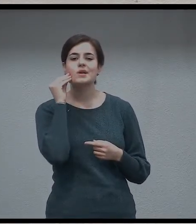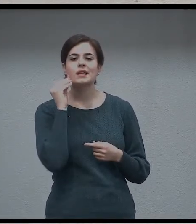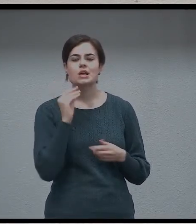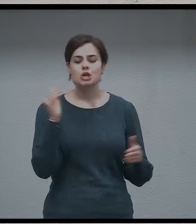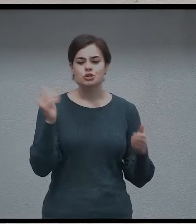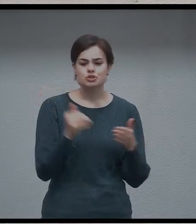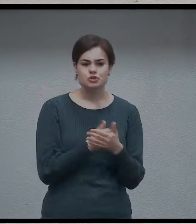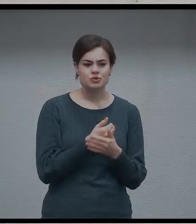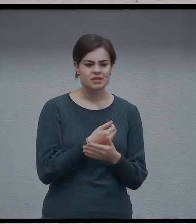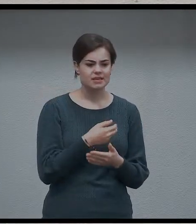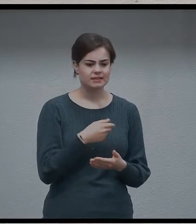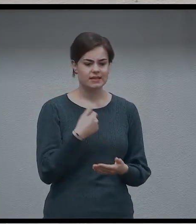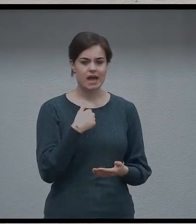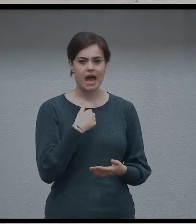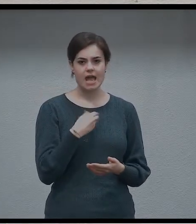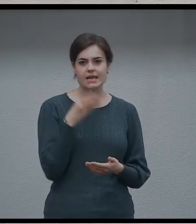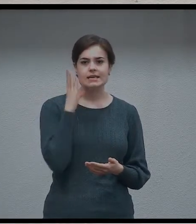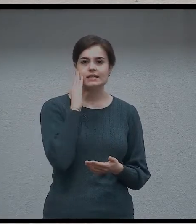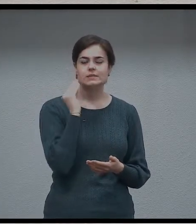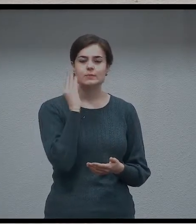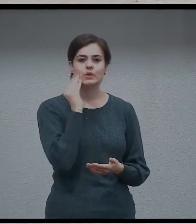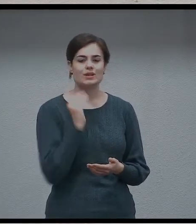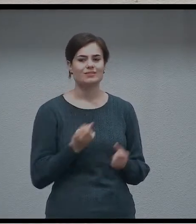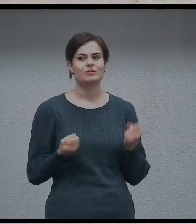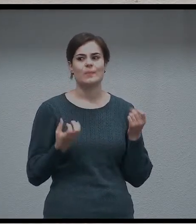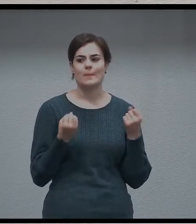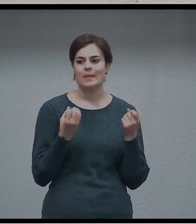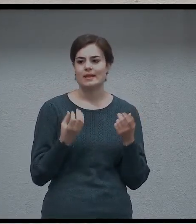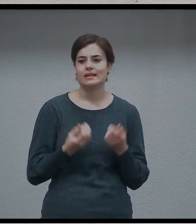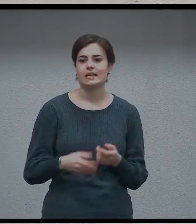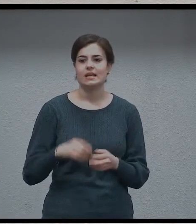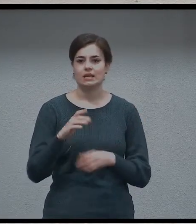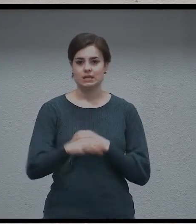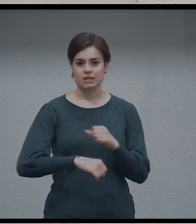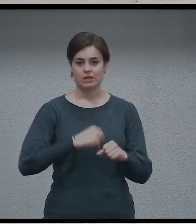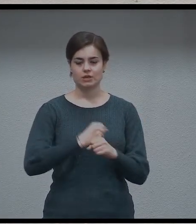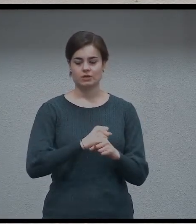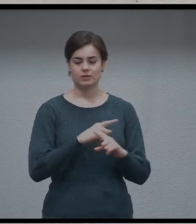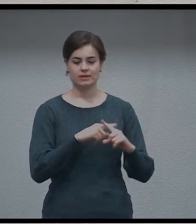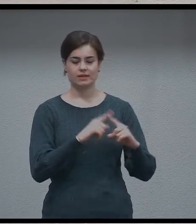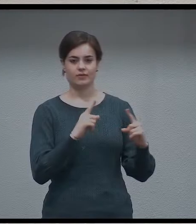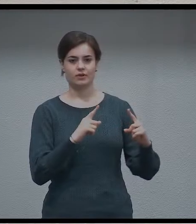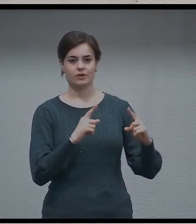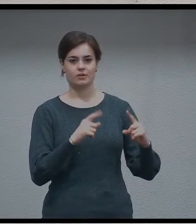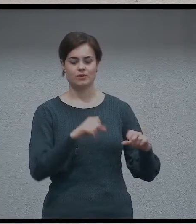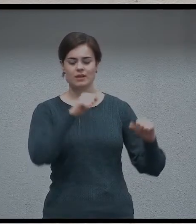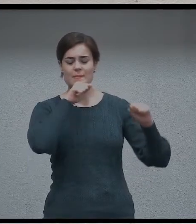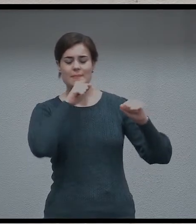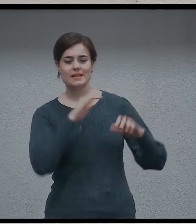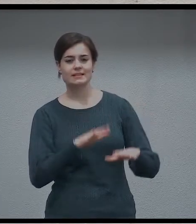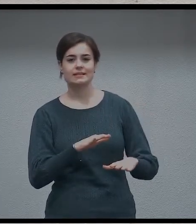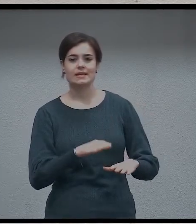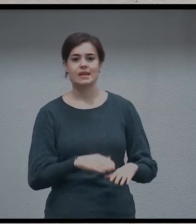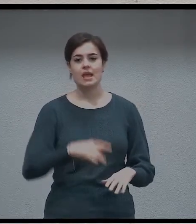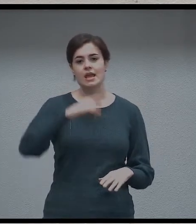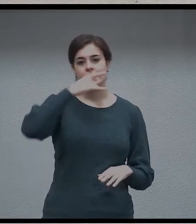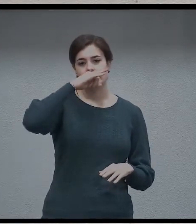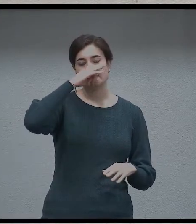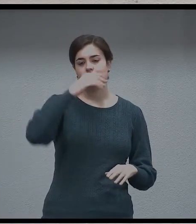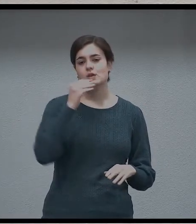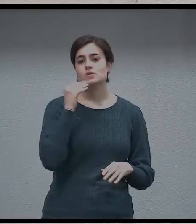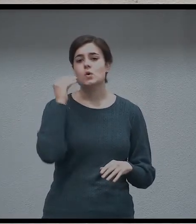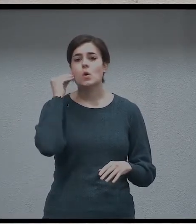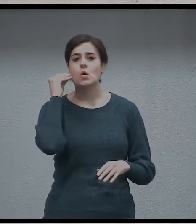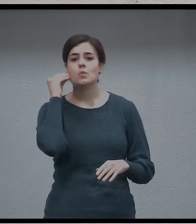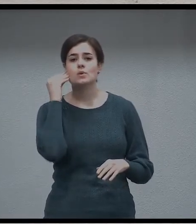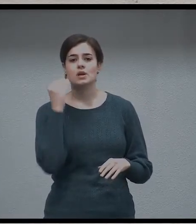and that's a lot of years of going down there. It was such a blessing. The children's home has just reached